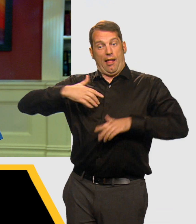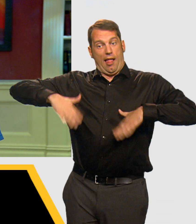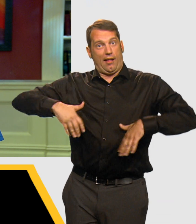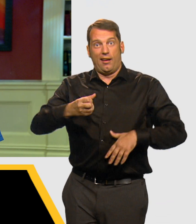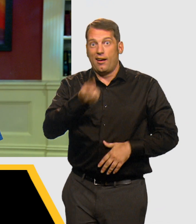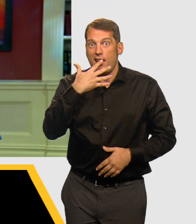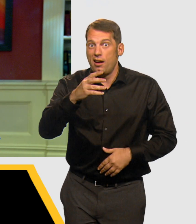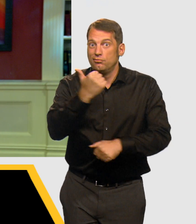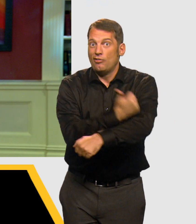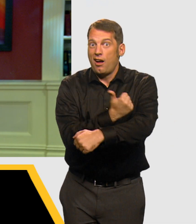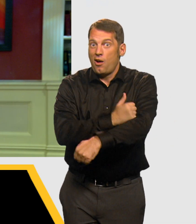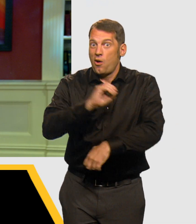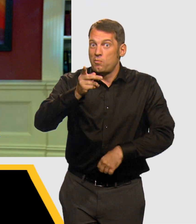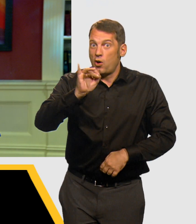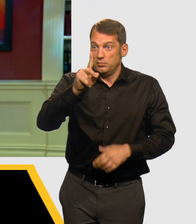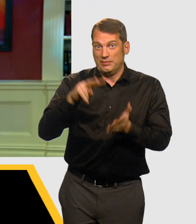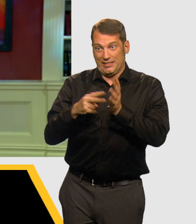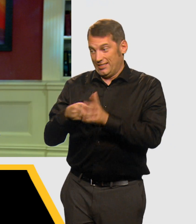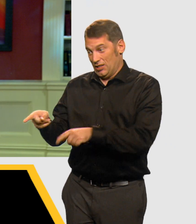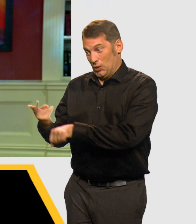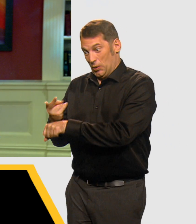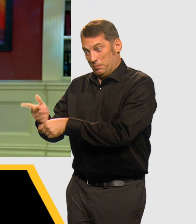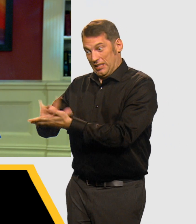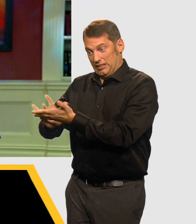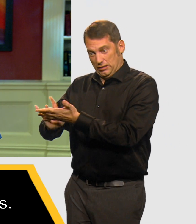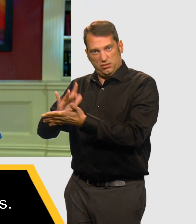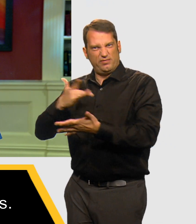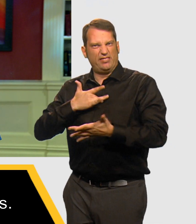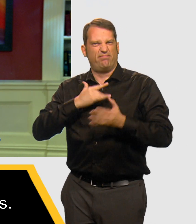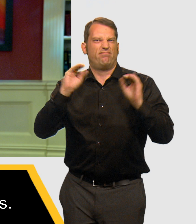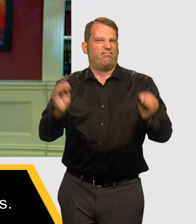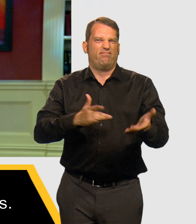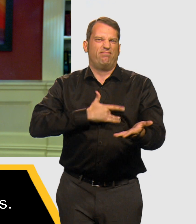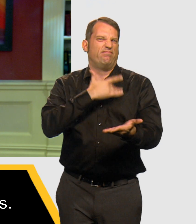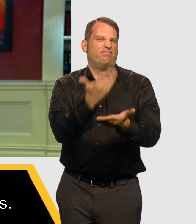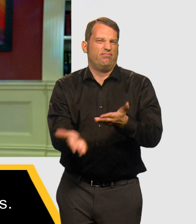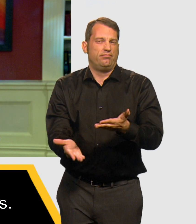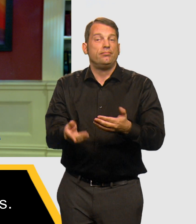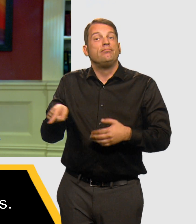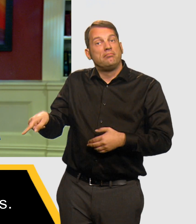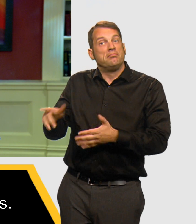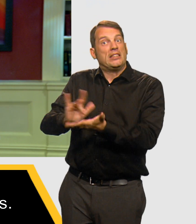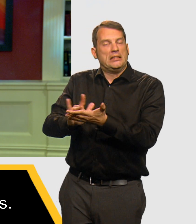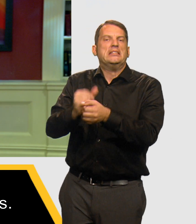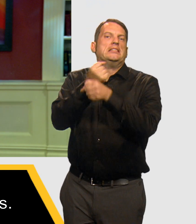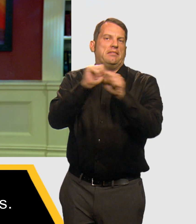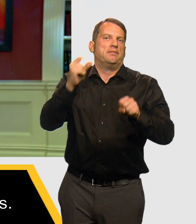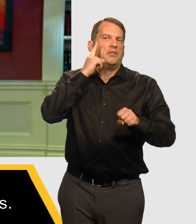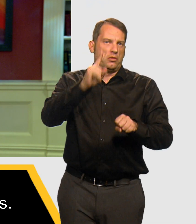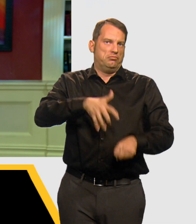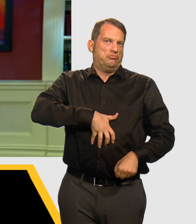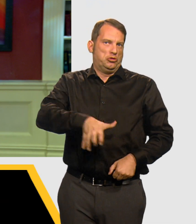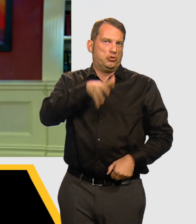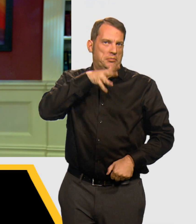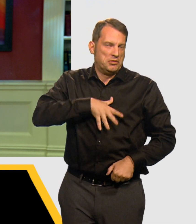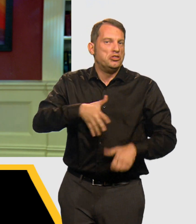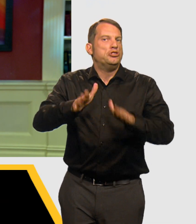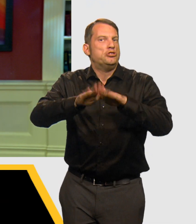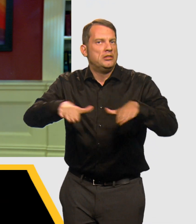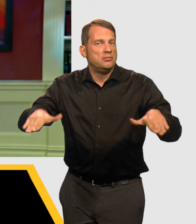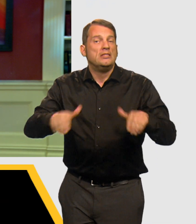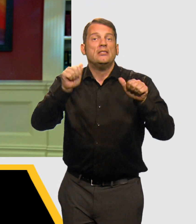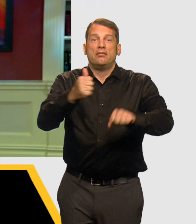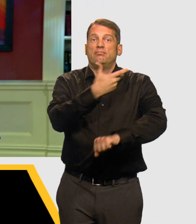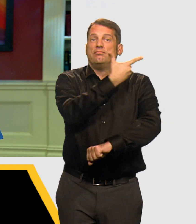And it has no effect on someone who has not taken opioids. Naloxone is safe for pregnant women and children. It can be used